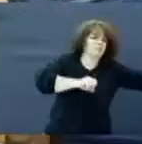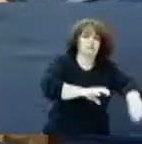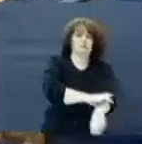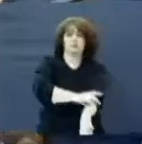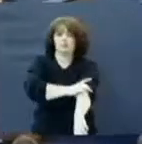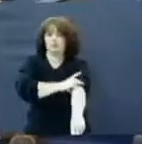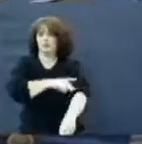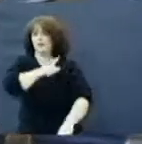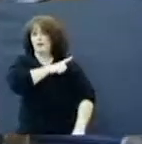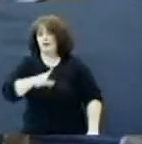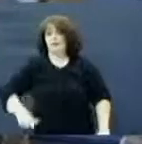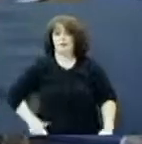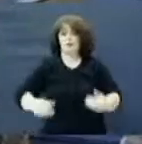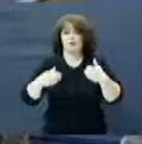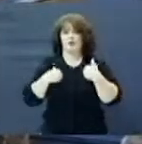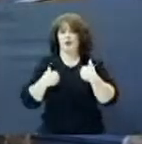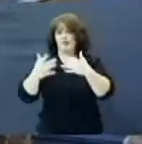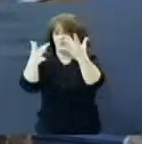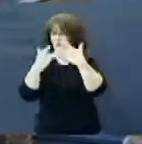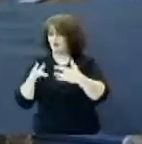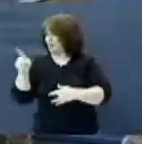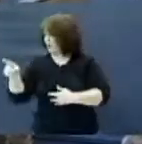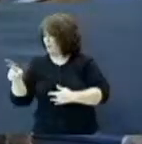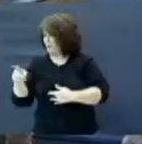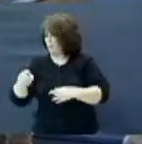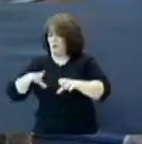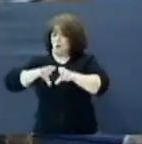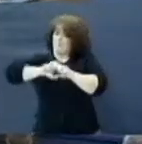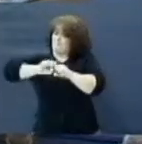Oh, Lord, have mercy. You better jerk a little bit harder.